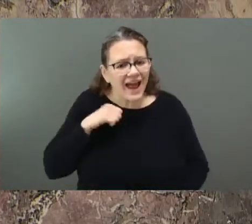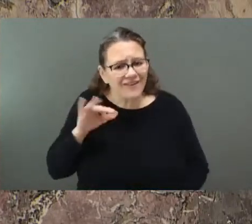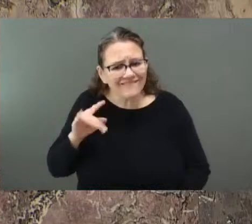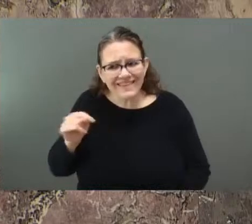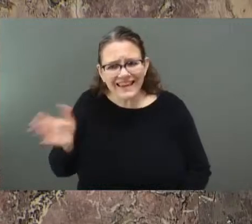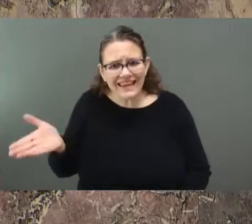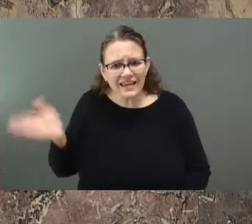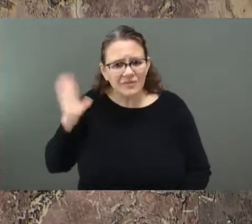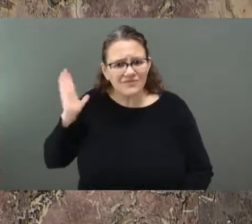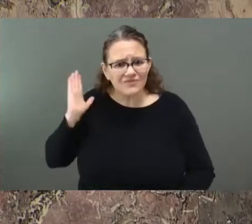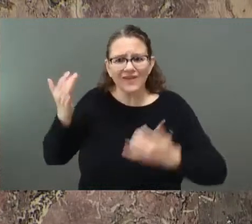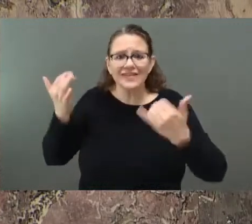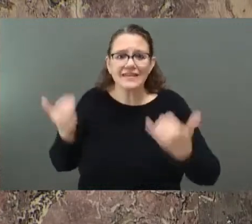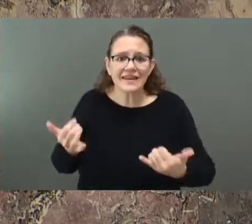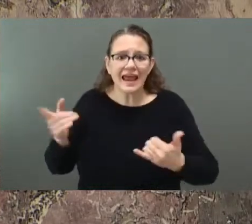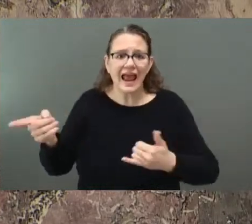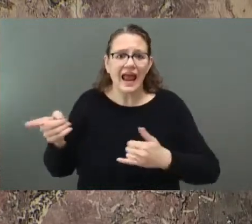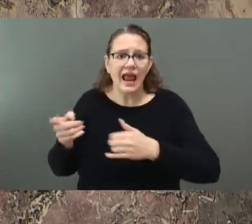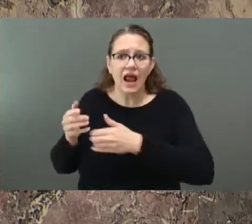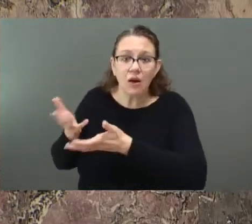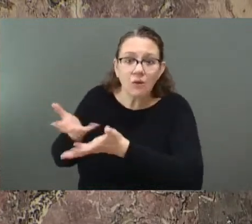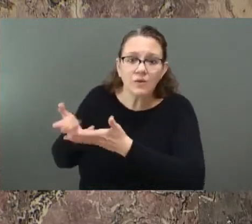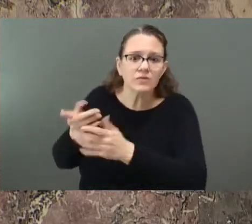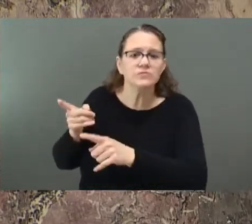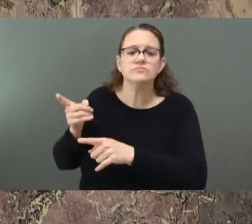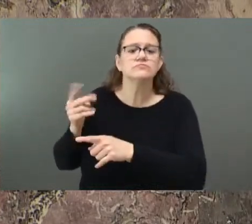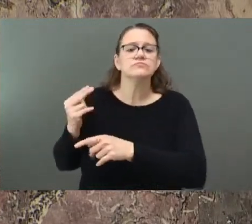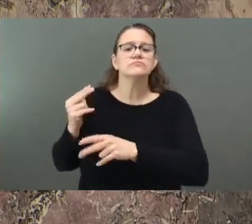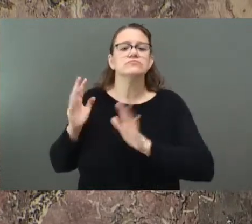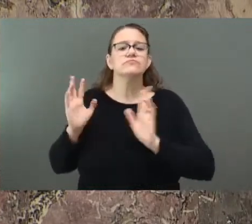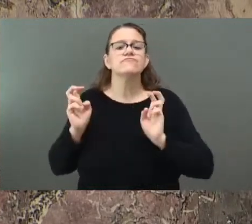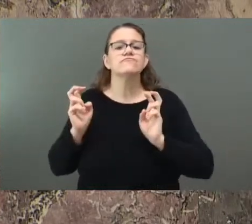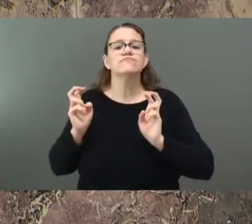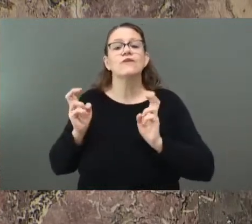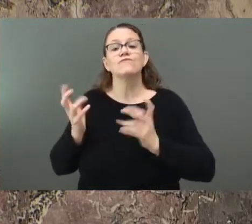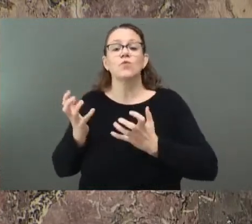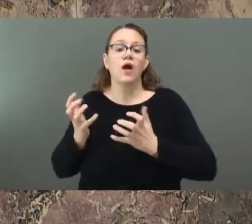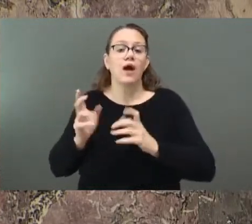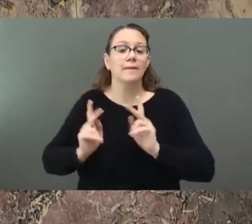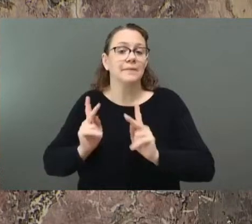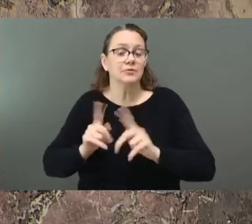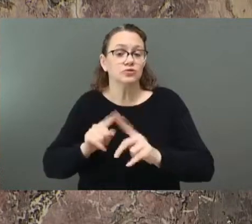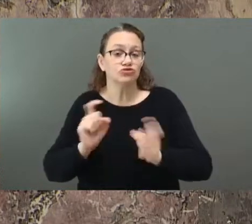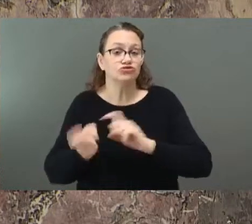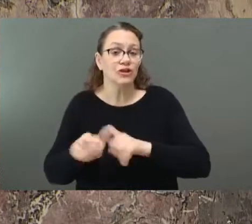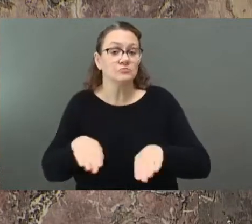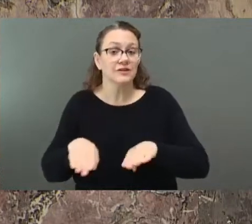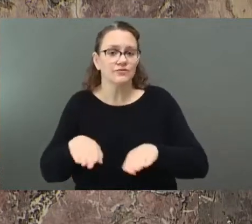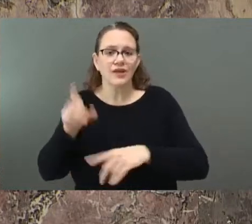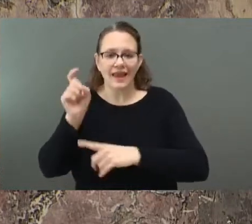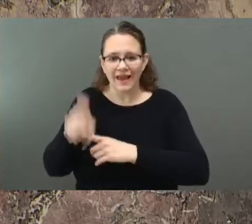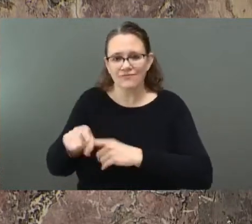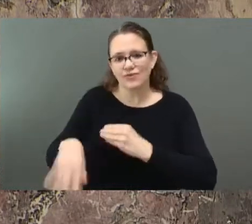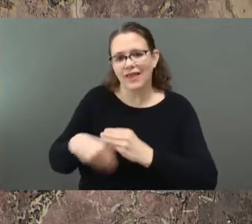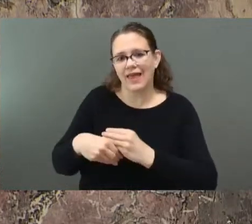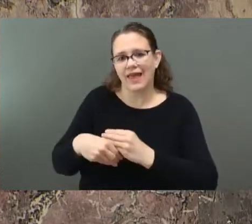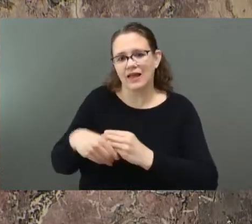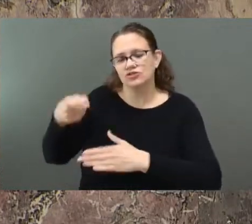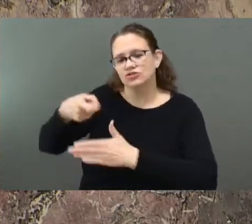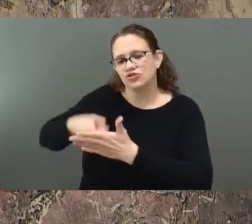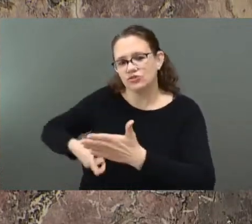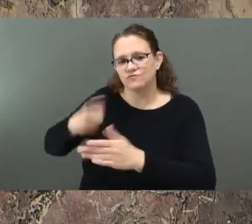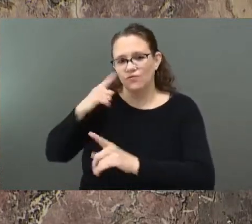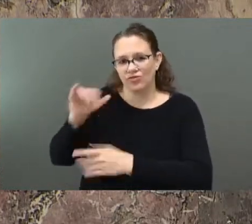put a cost to it and you ask them to consider shifting their behaviour. We've continued that. We continue to support British Columbians with